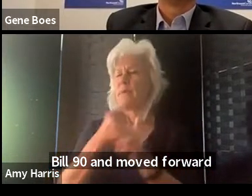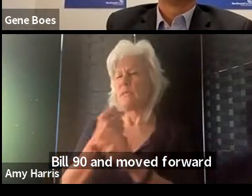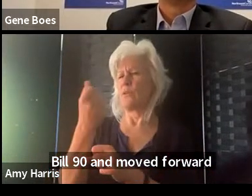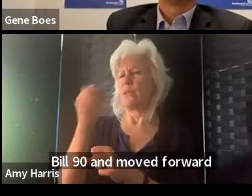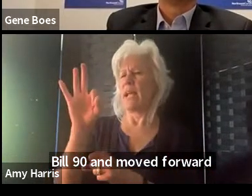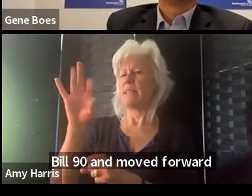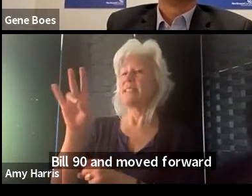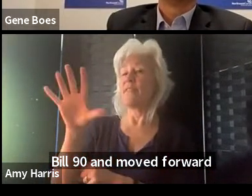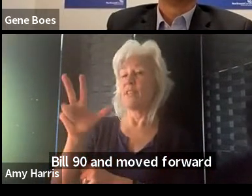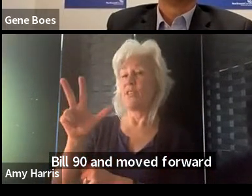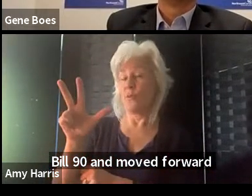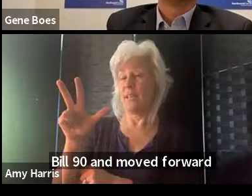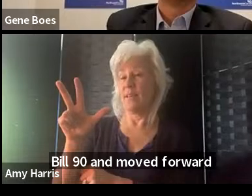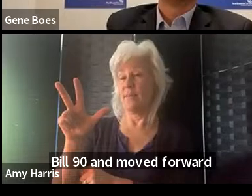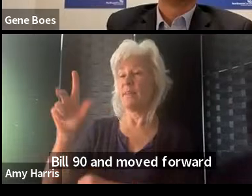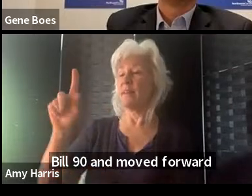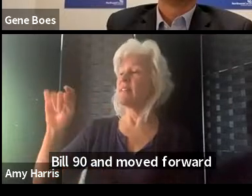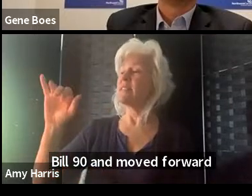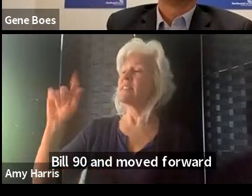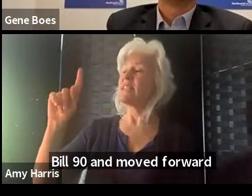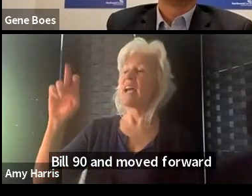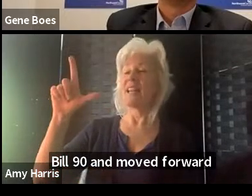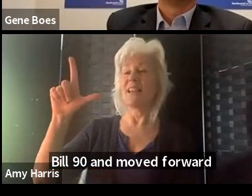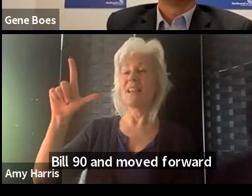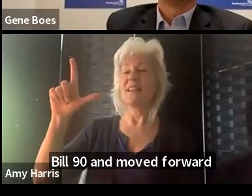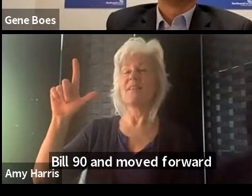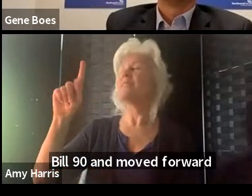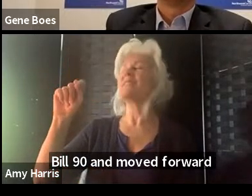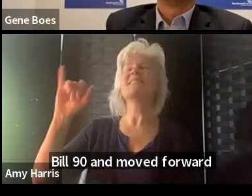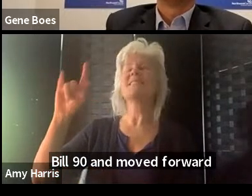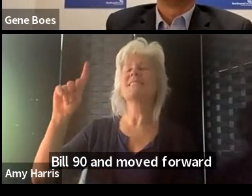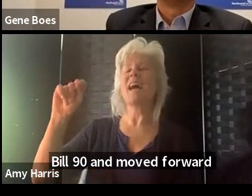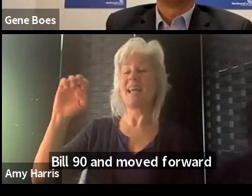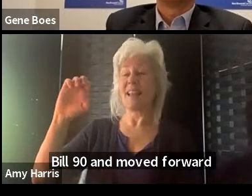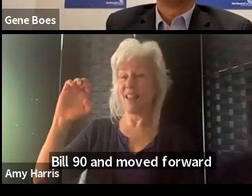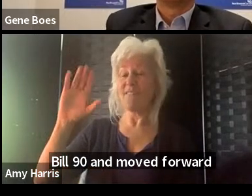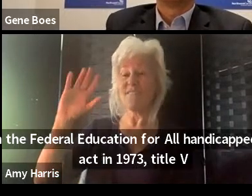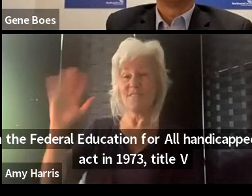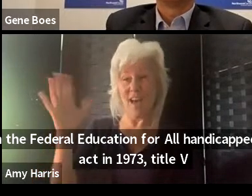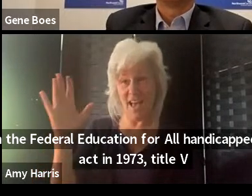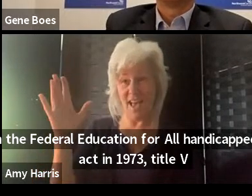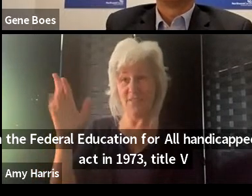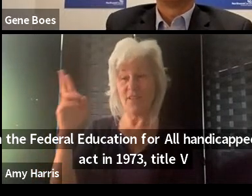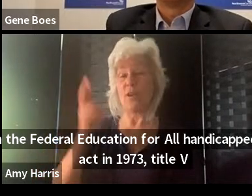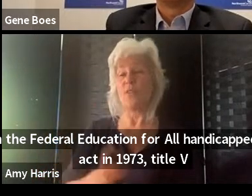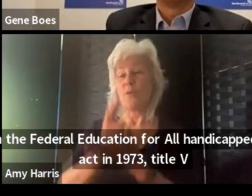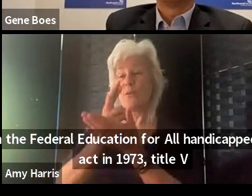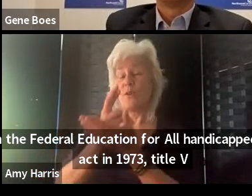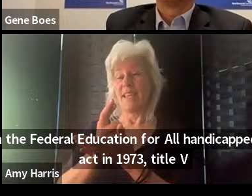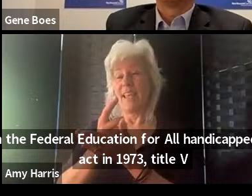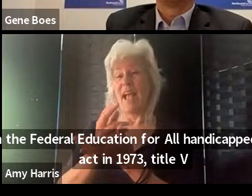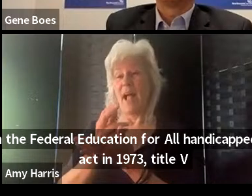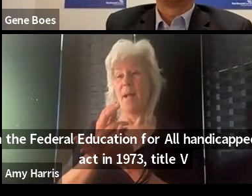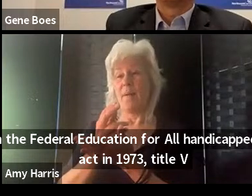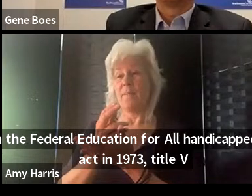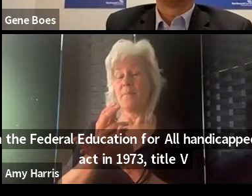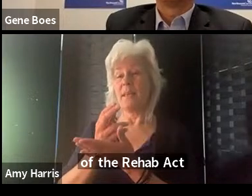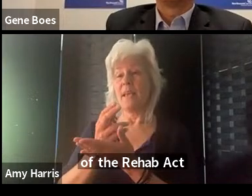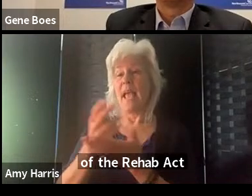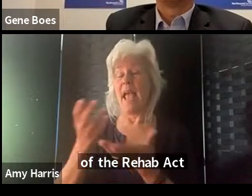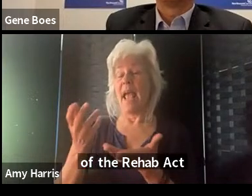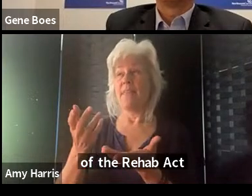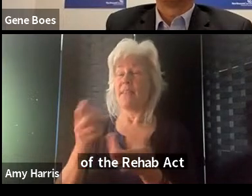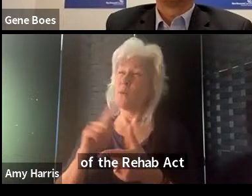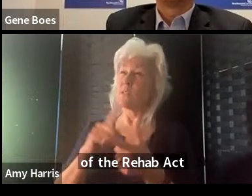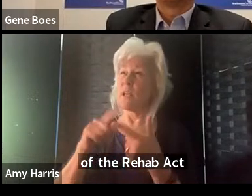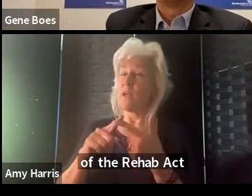1973, Title V of the Rehab Act, the Individuals with Disabilities Education Act in 1990, which was